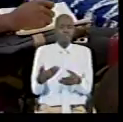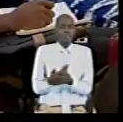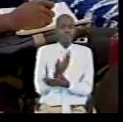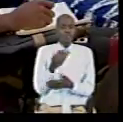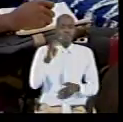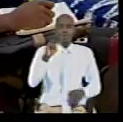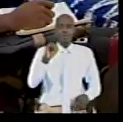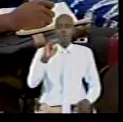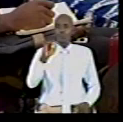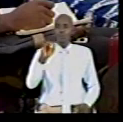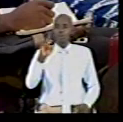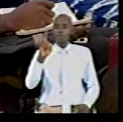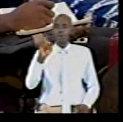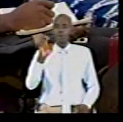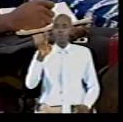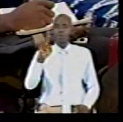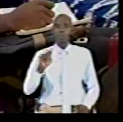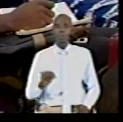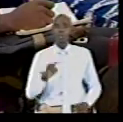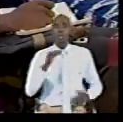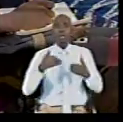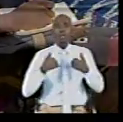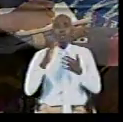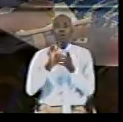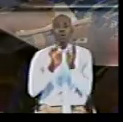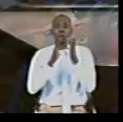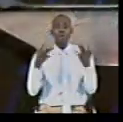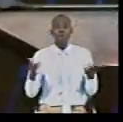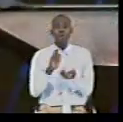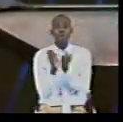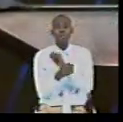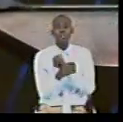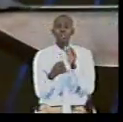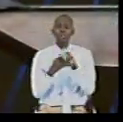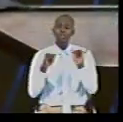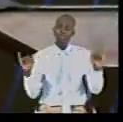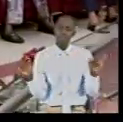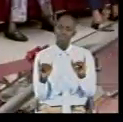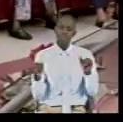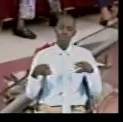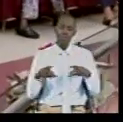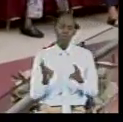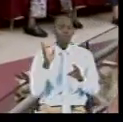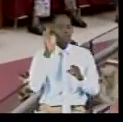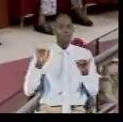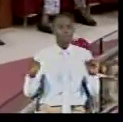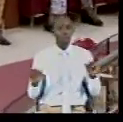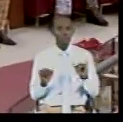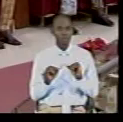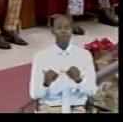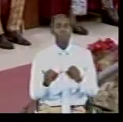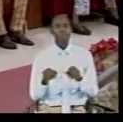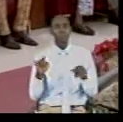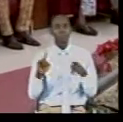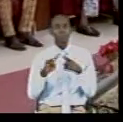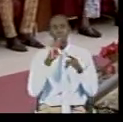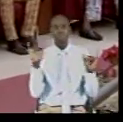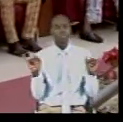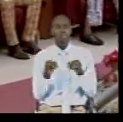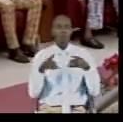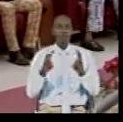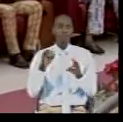Your Bible remain the way it ought to remain in Jesus' name. I said you remain